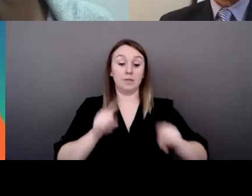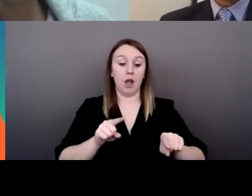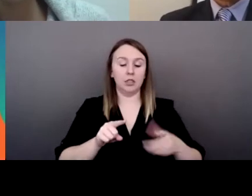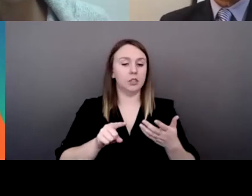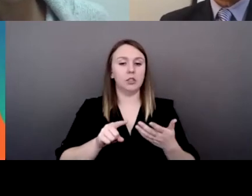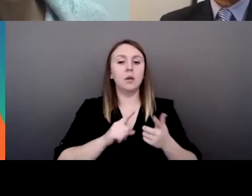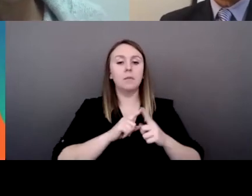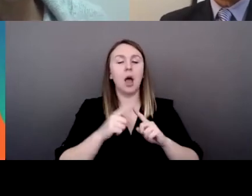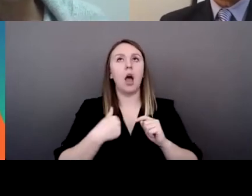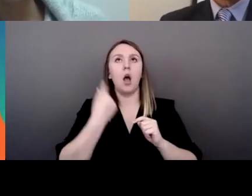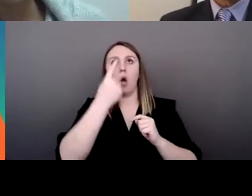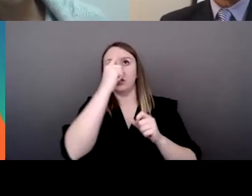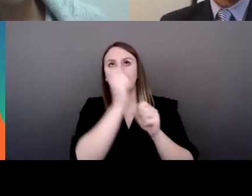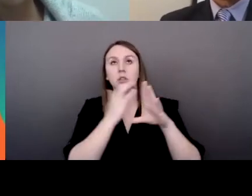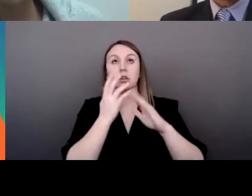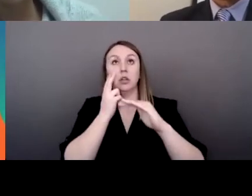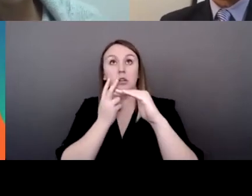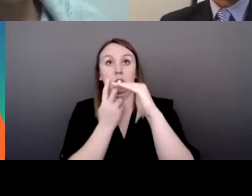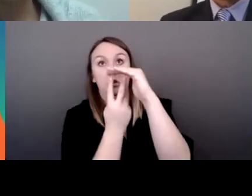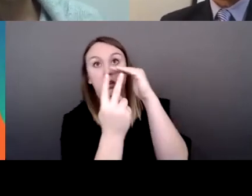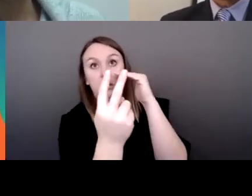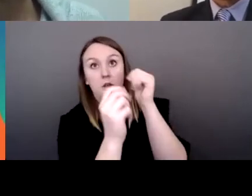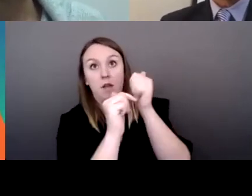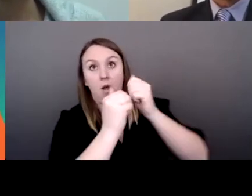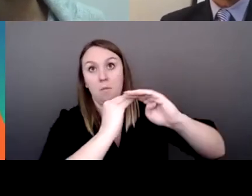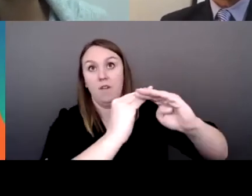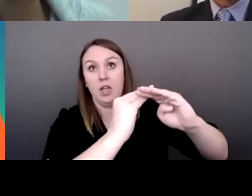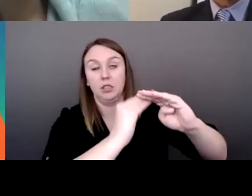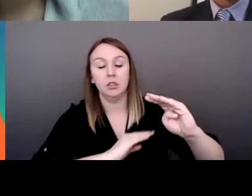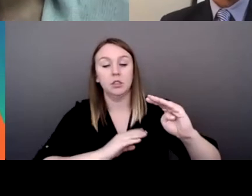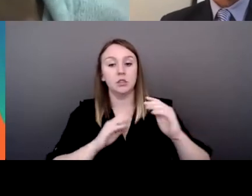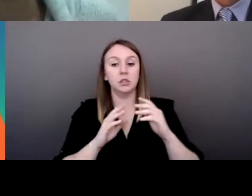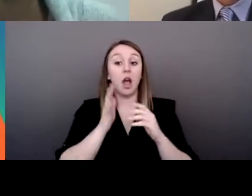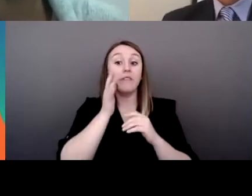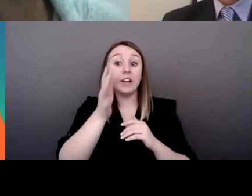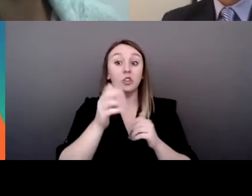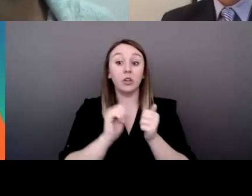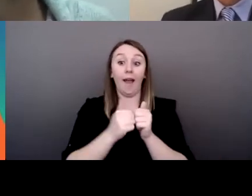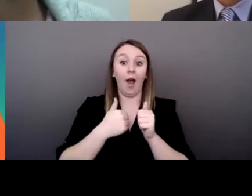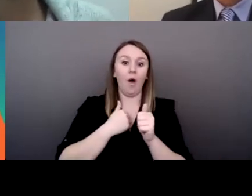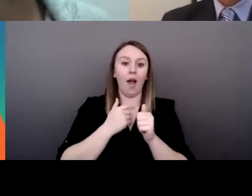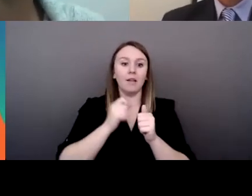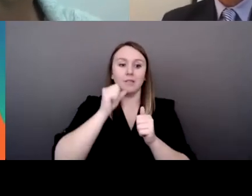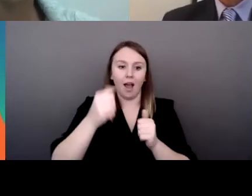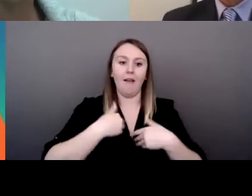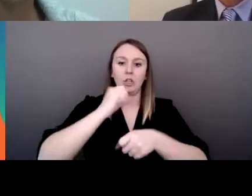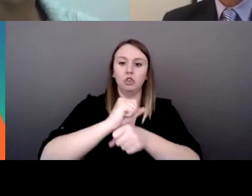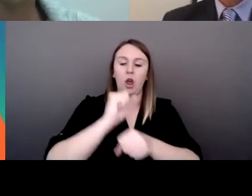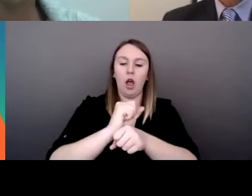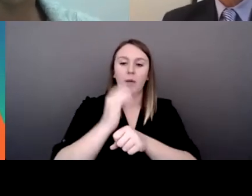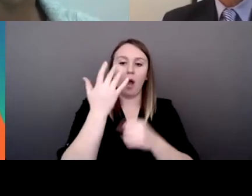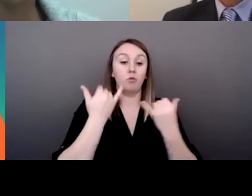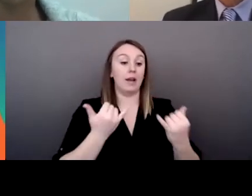are we preventing this? How can I put myself out of a job eventually? Because we're at this point of really discussing only responsive